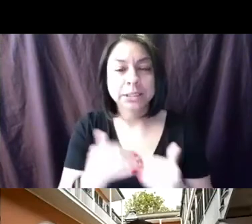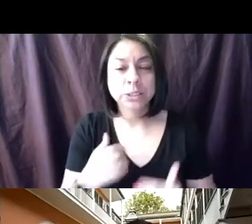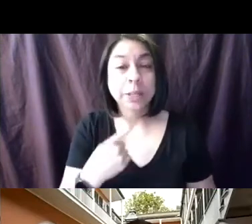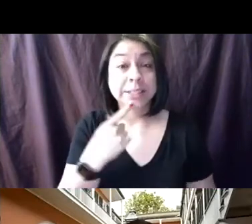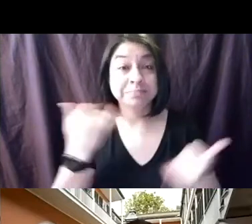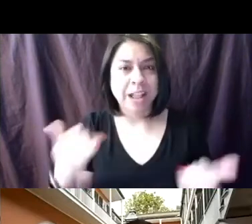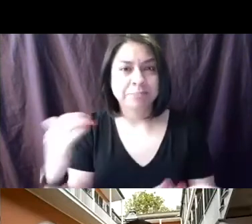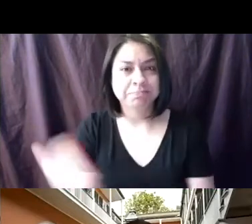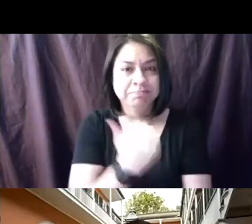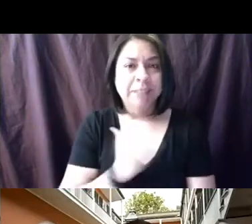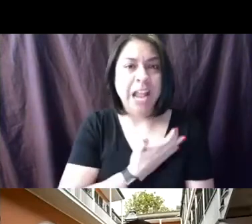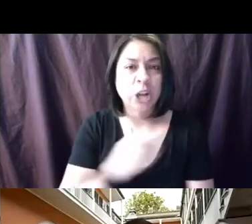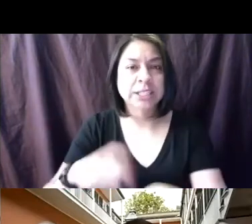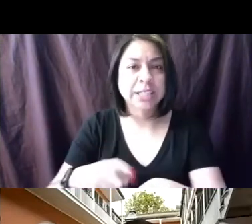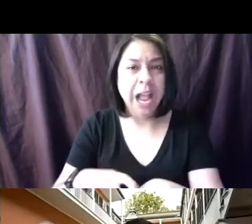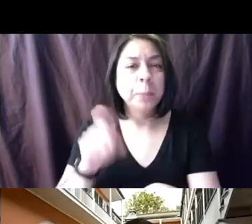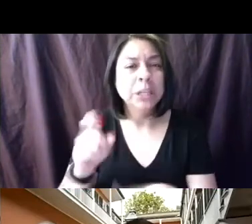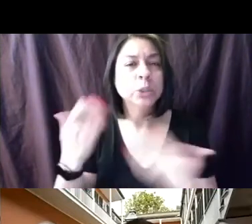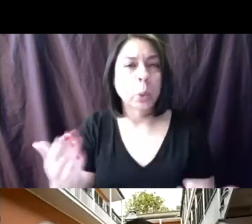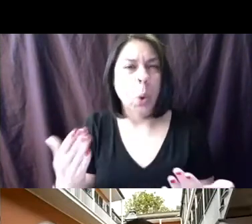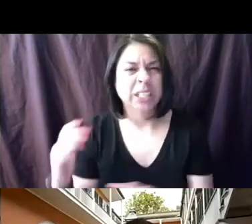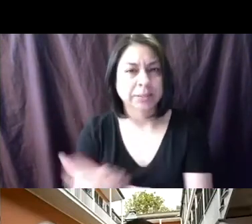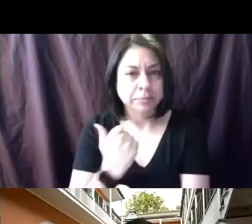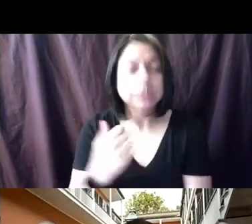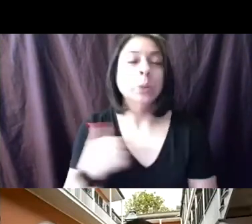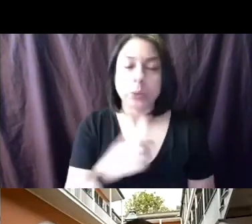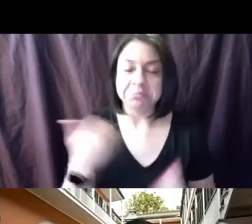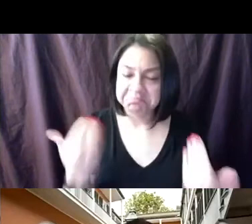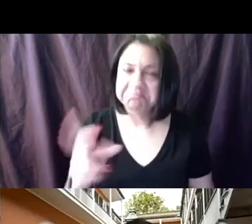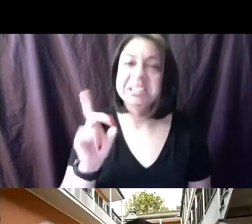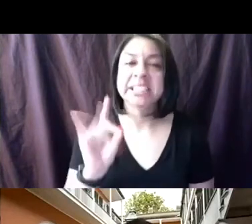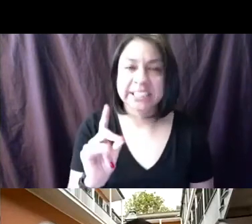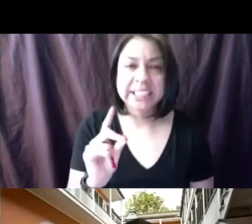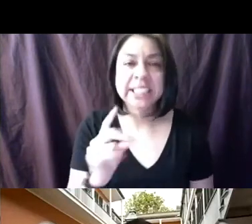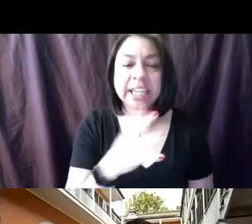our time now. You know, we need to make this move. So we did, and we,